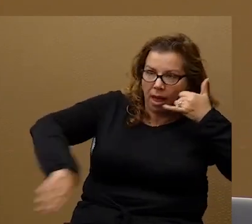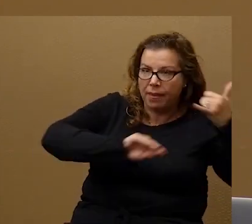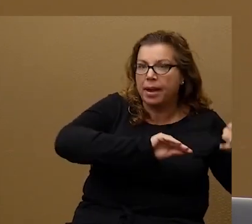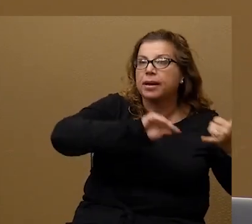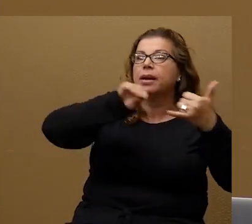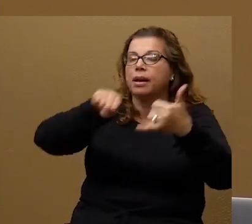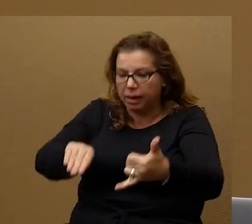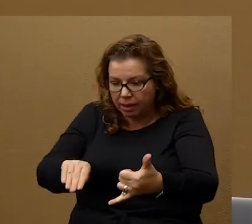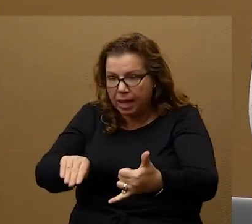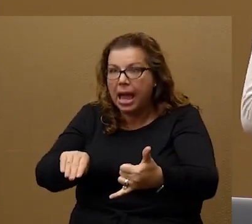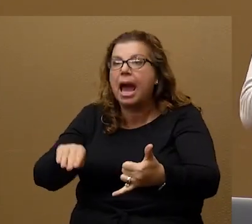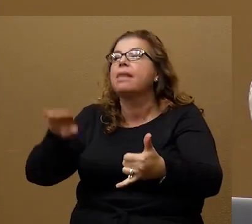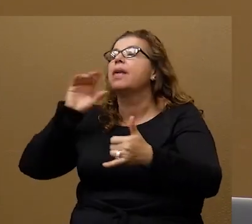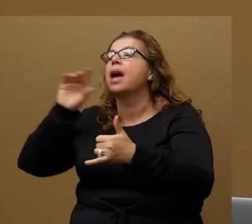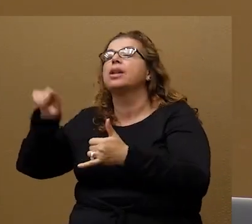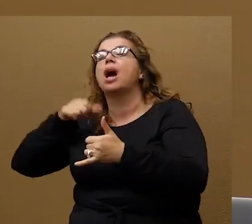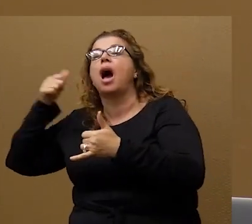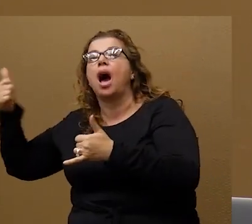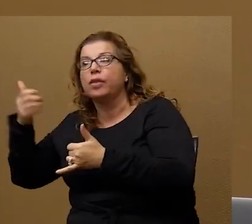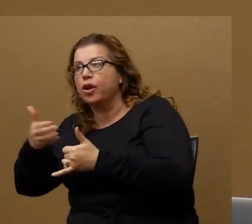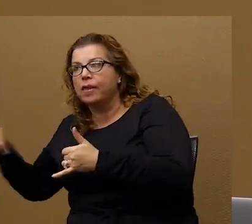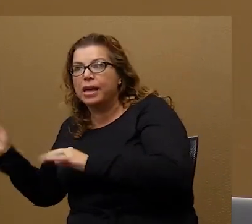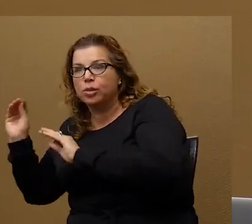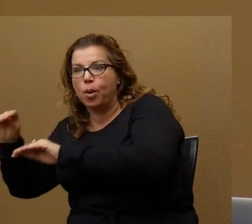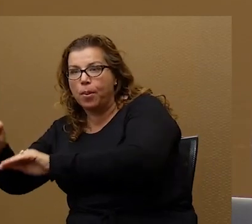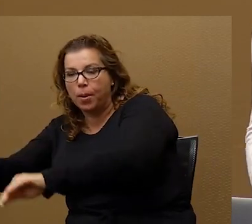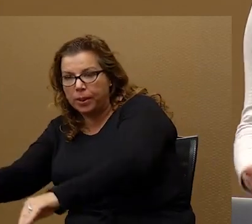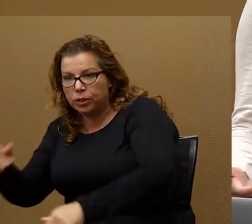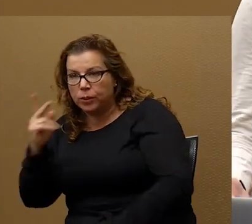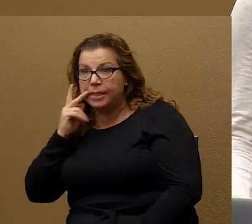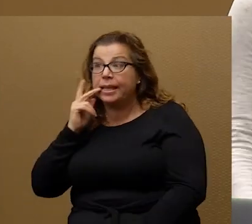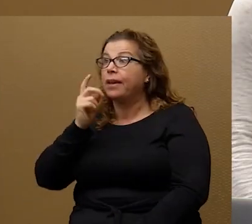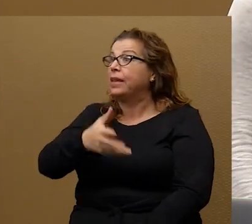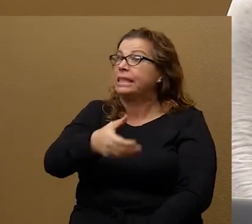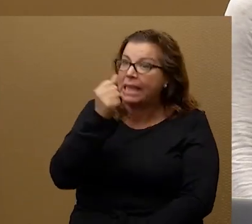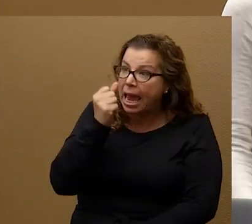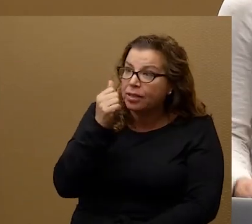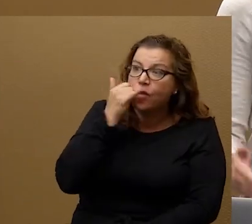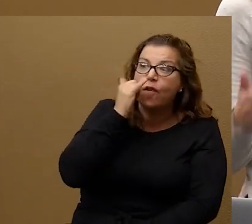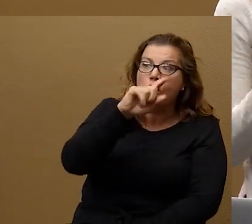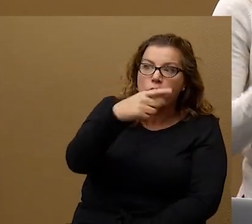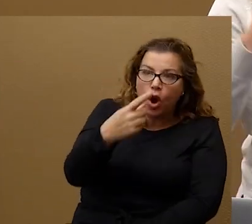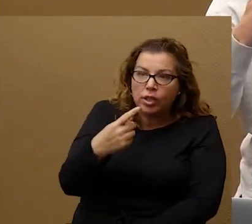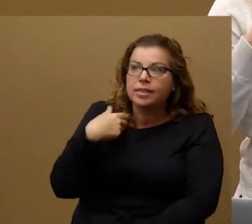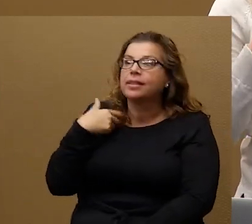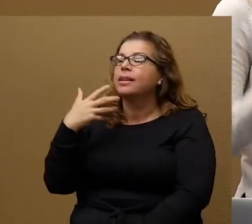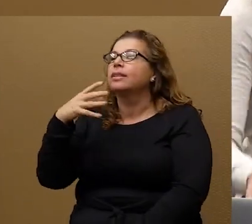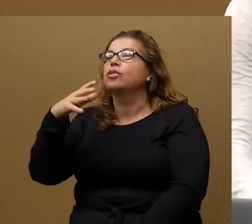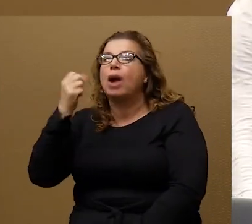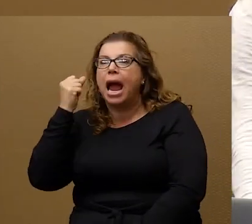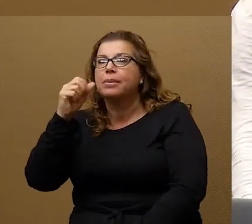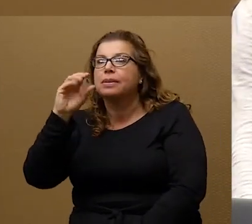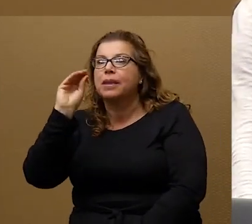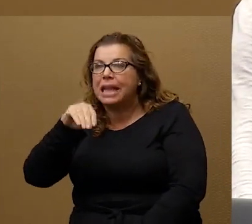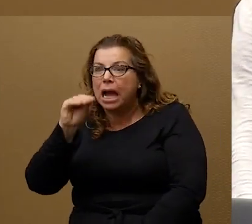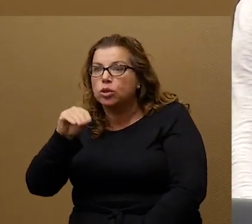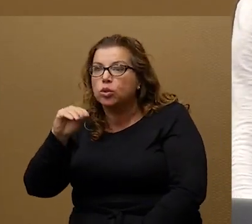trial. Okay, they always take the phone first. They always take the dinosaur second and then go on from